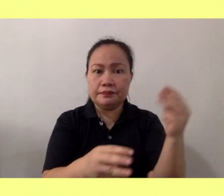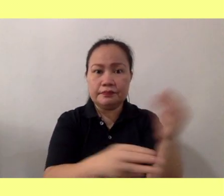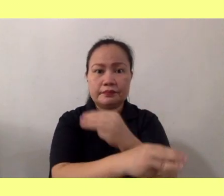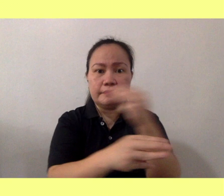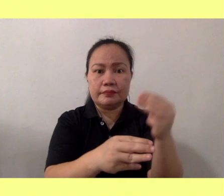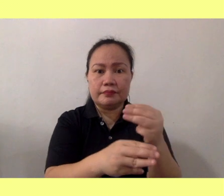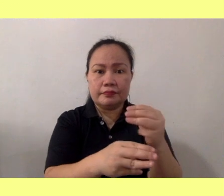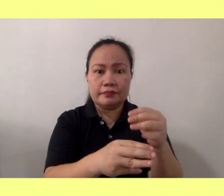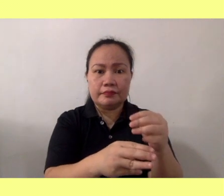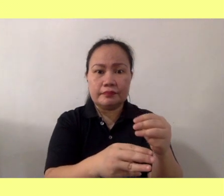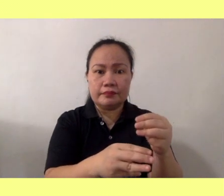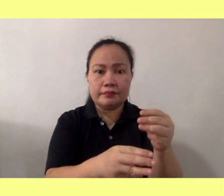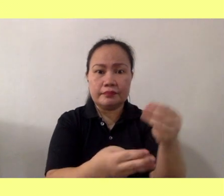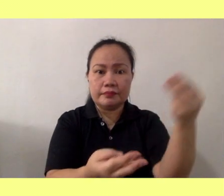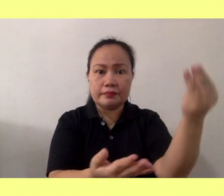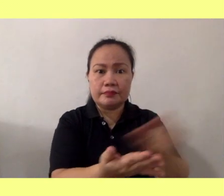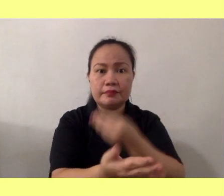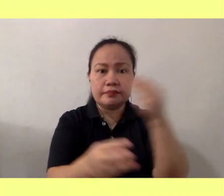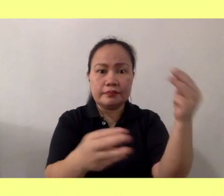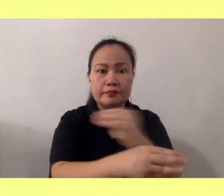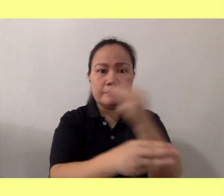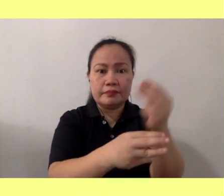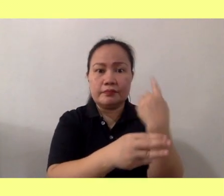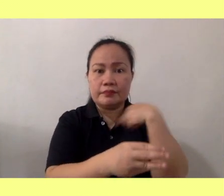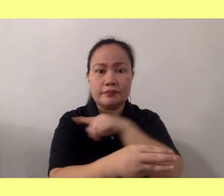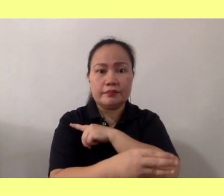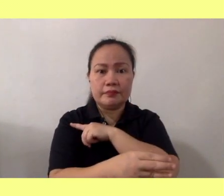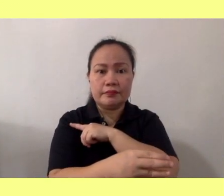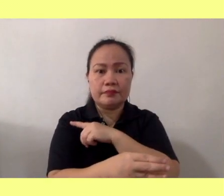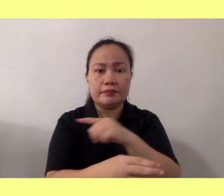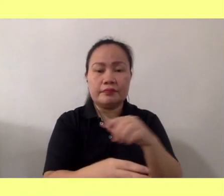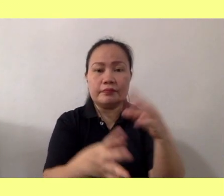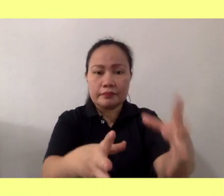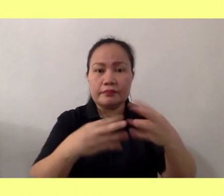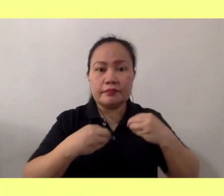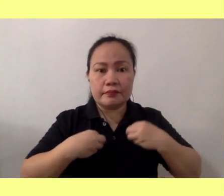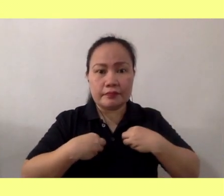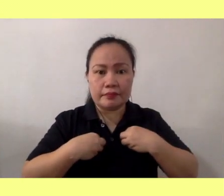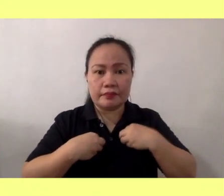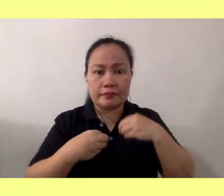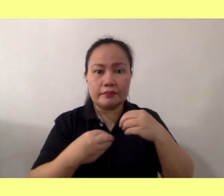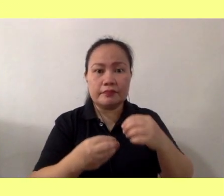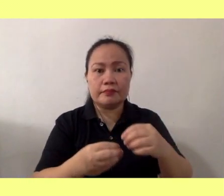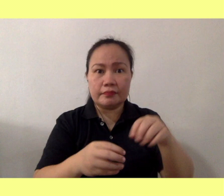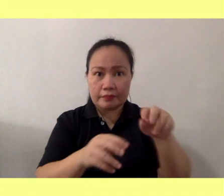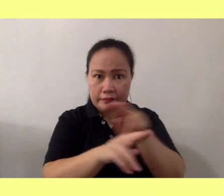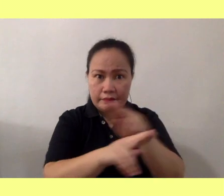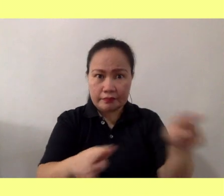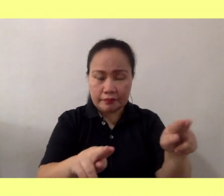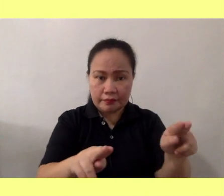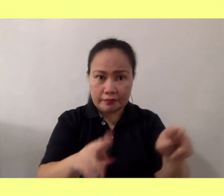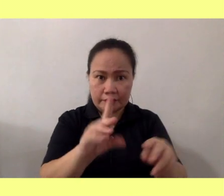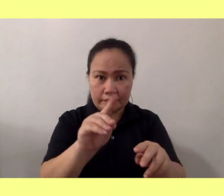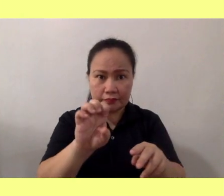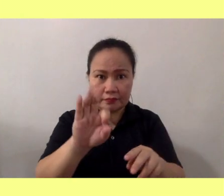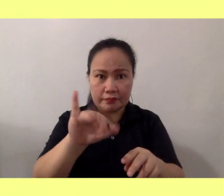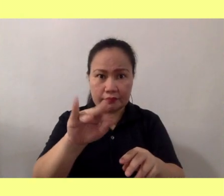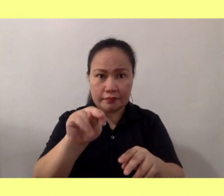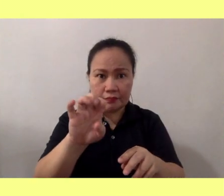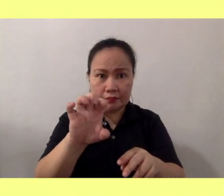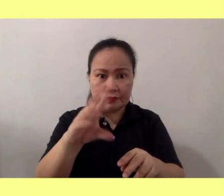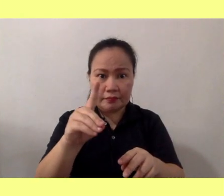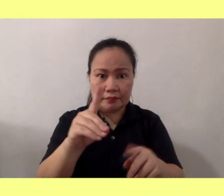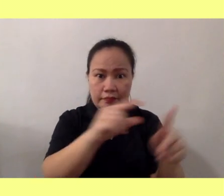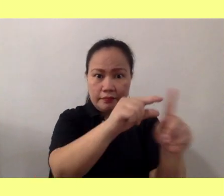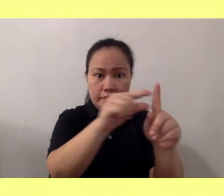So, ito yung undefined terms na we cannot have the exact definition of